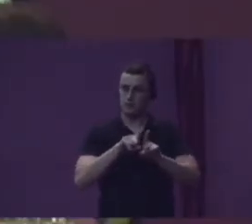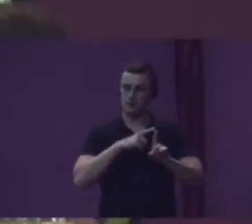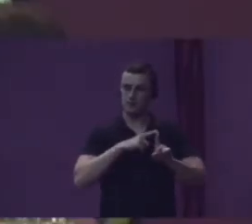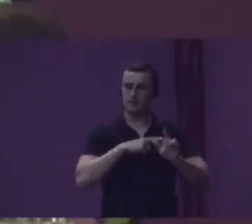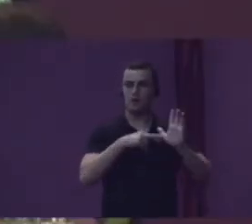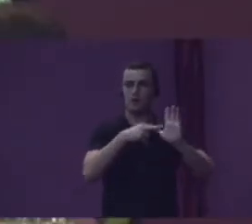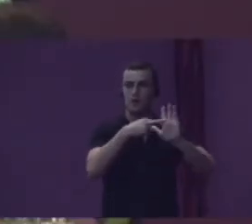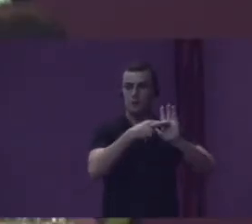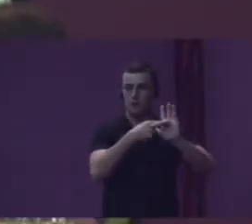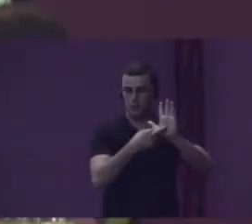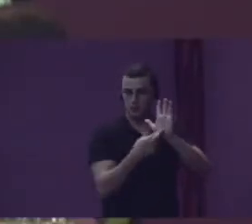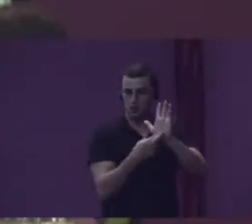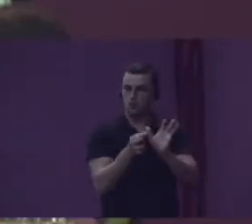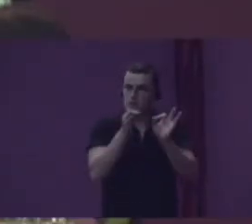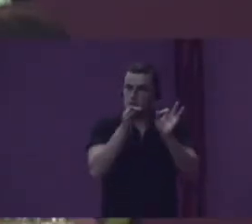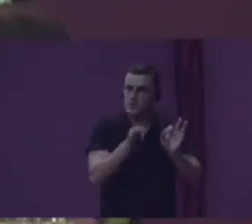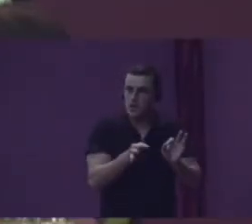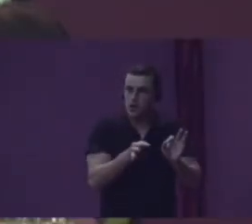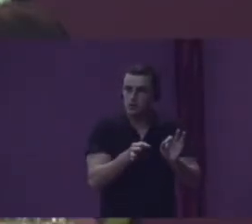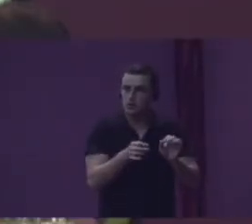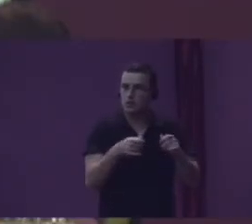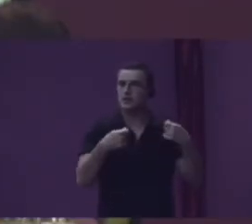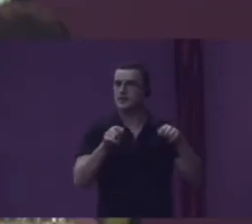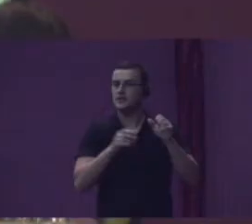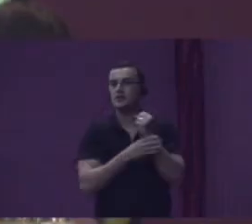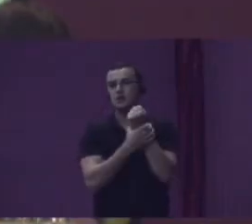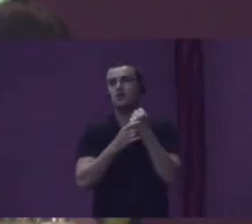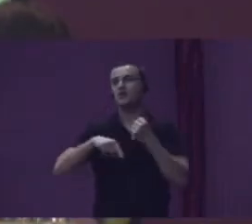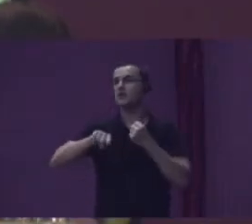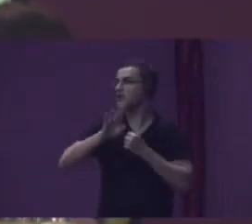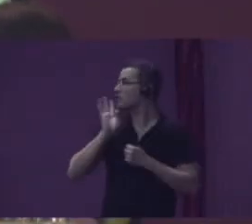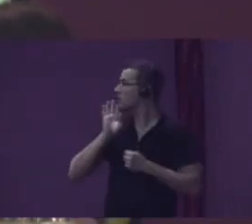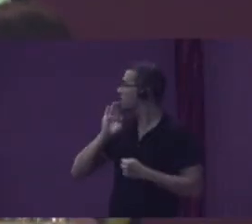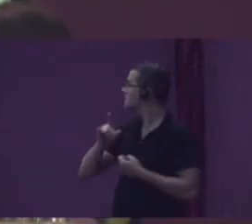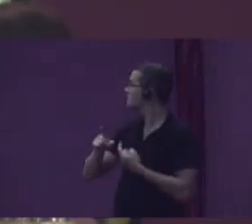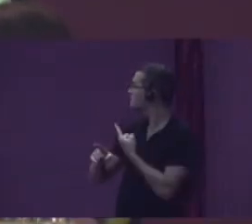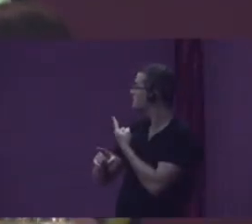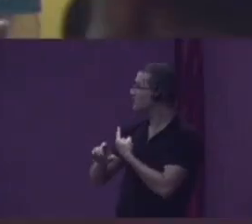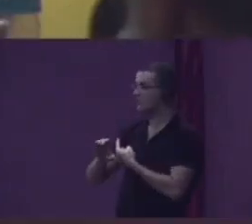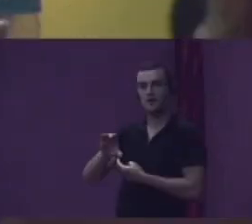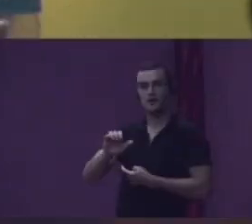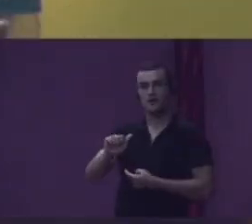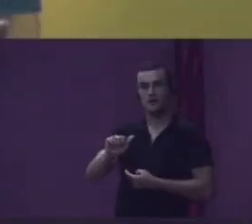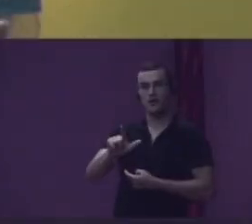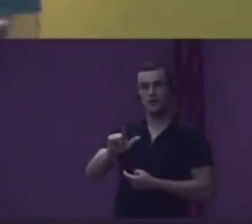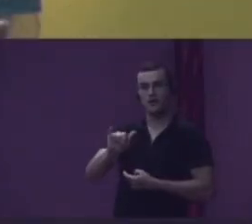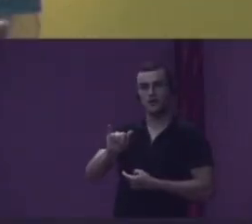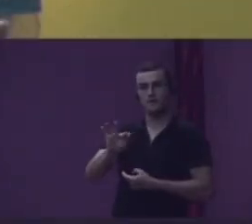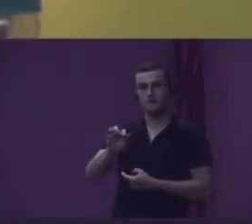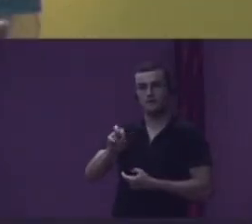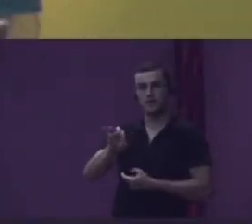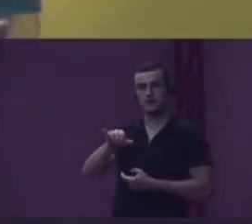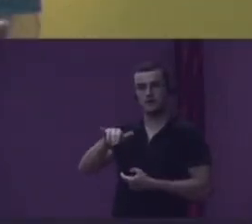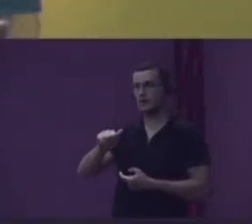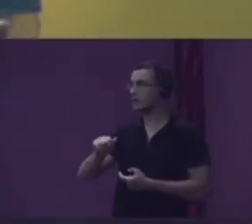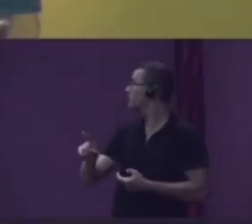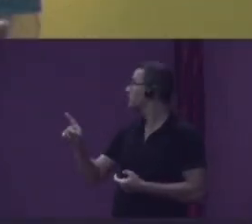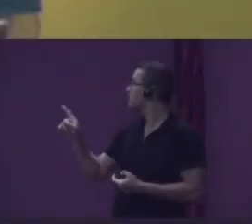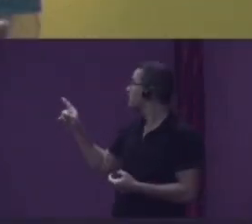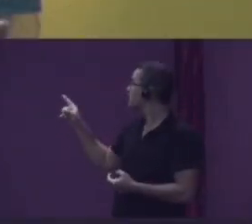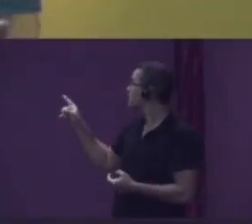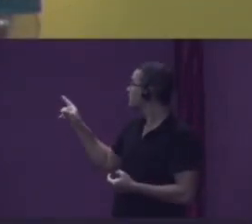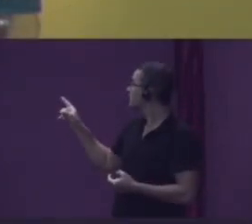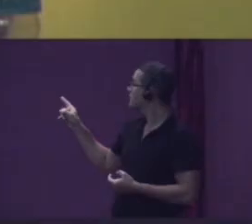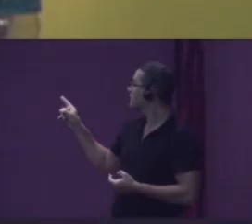Of course, you guys know California, where I trained. And that picture doesn't show very well. Malawi is a very small